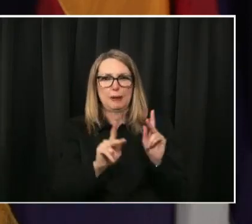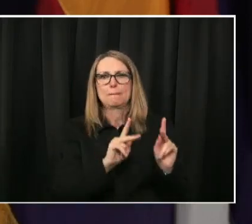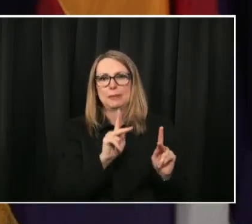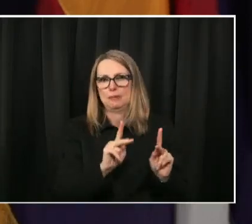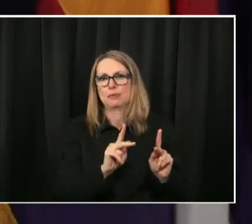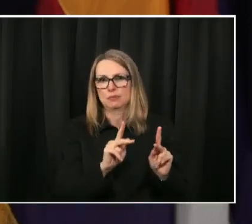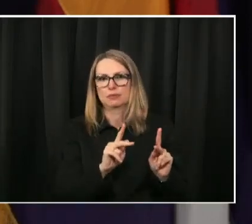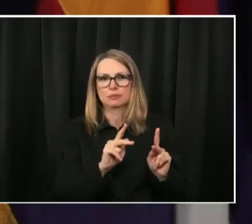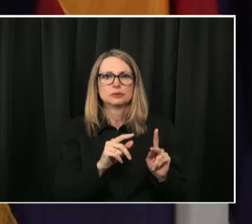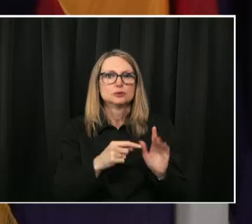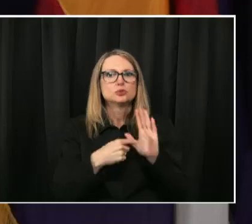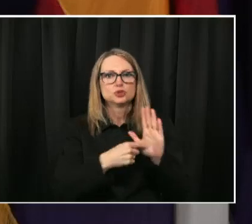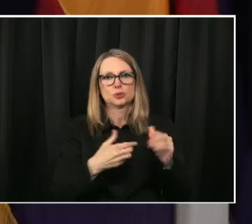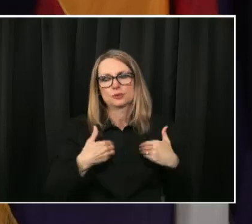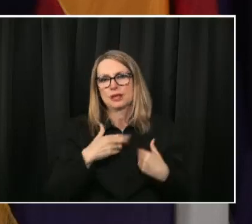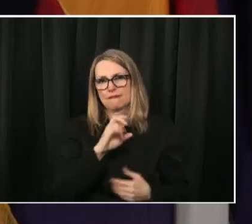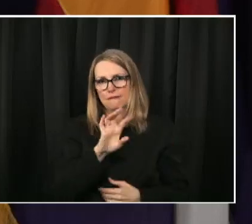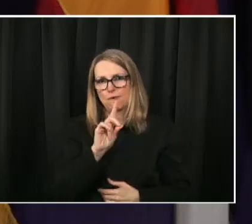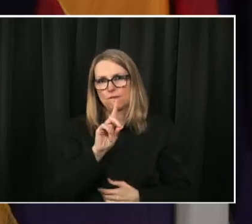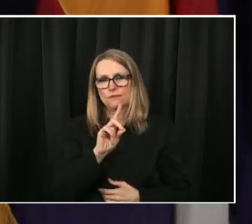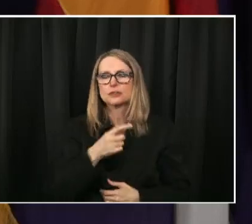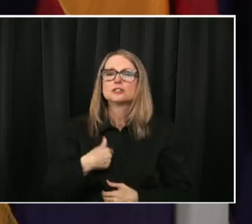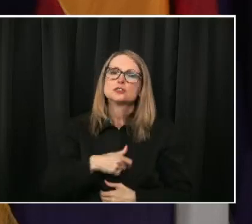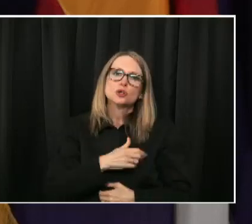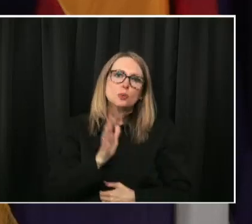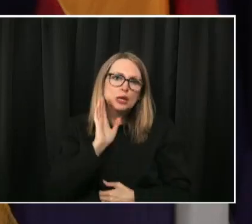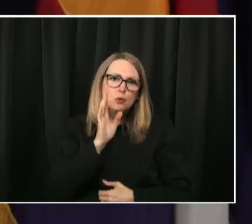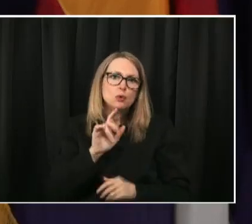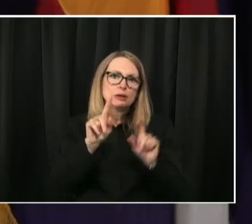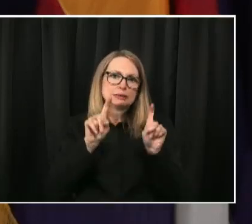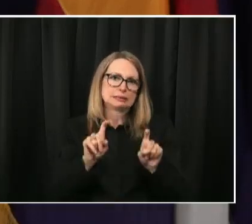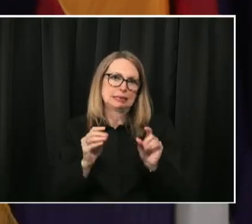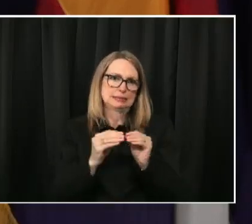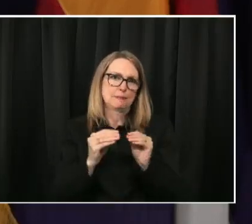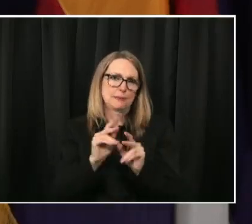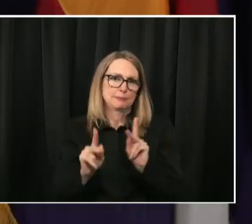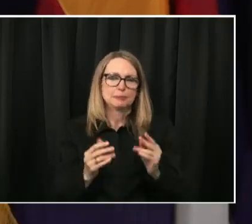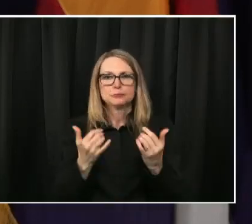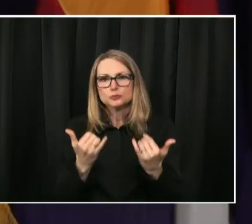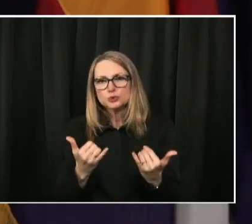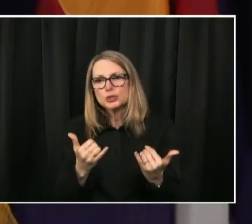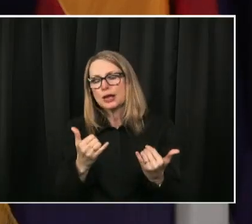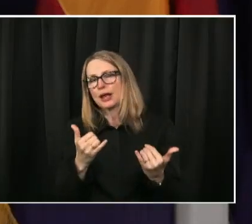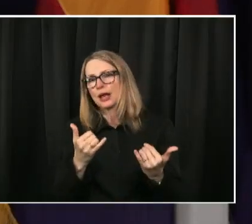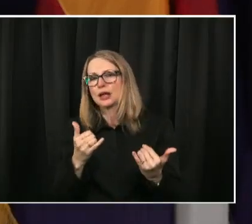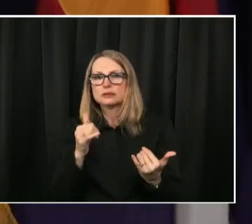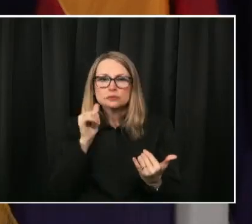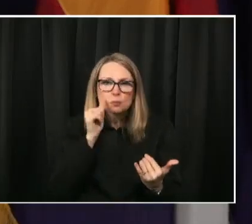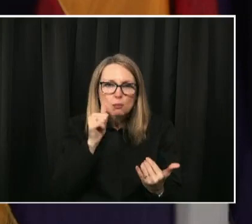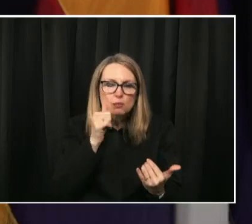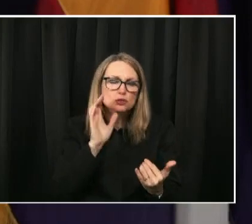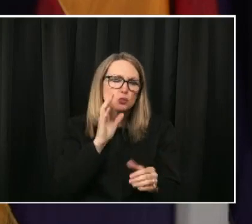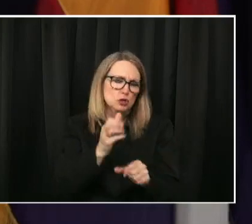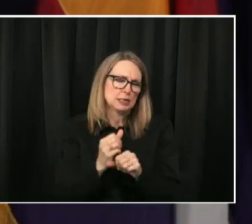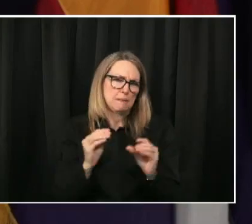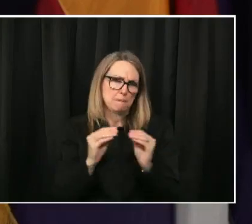will come back online. Obviously, they were doing tests yesterday, today, so we should have more reliable information in the next day or two.